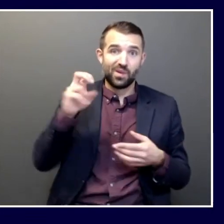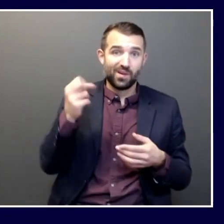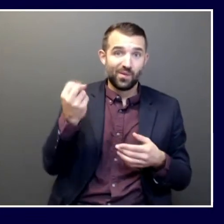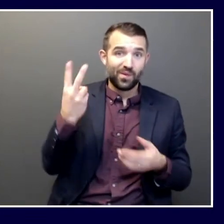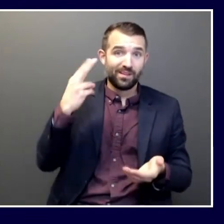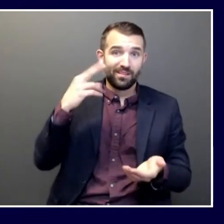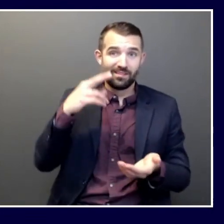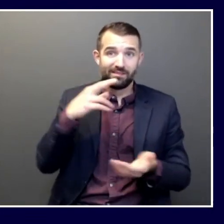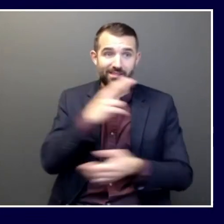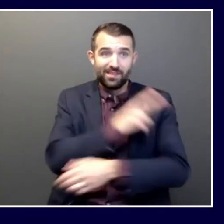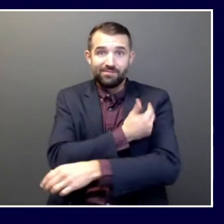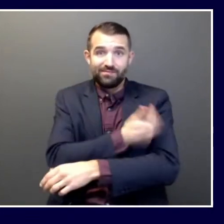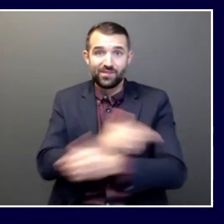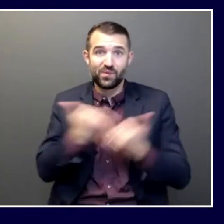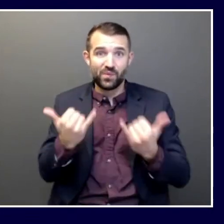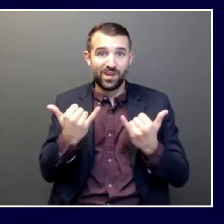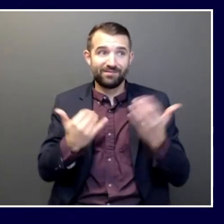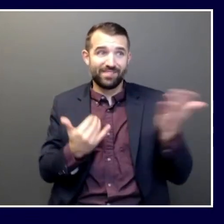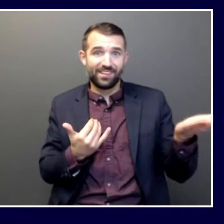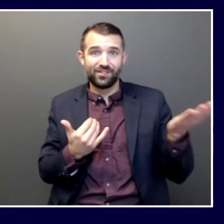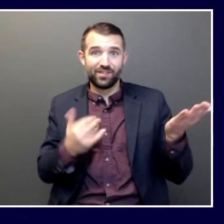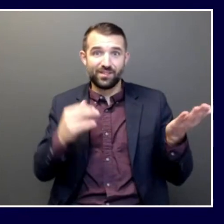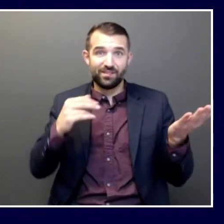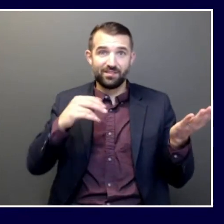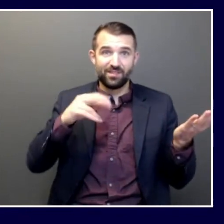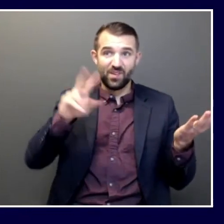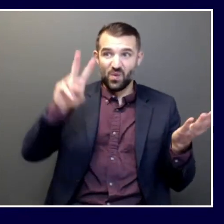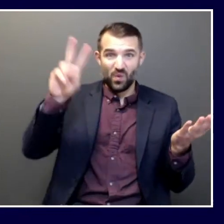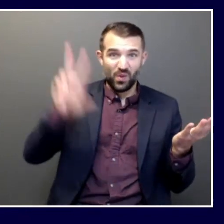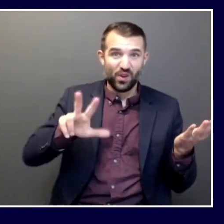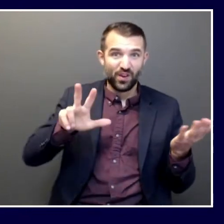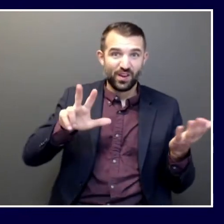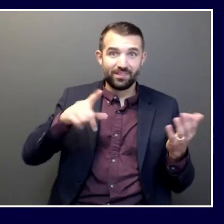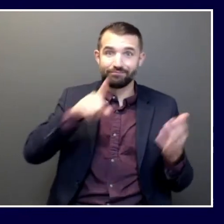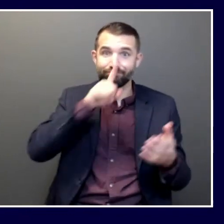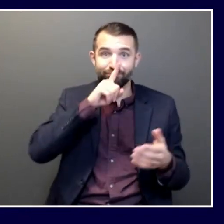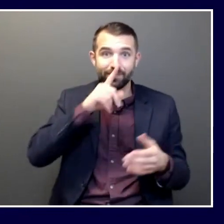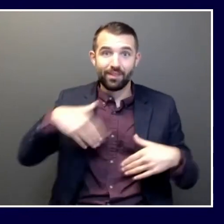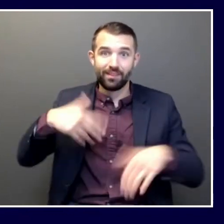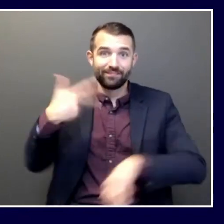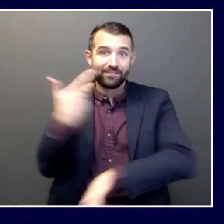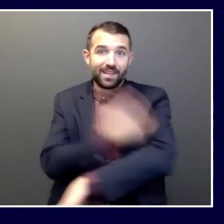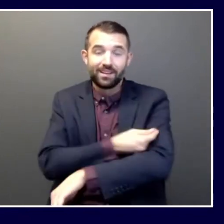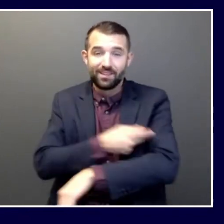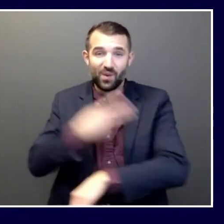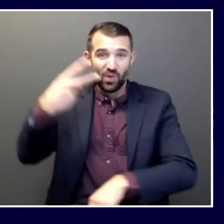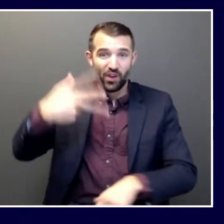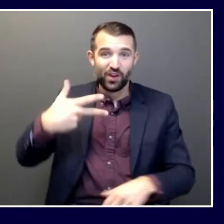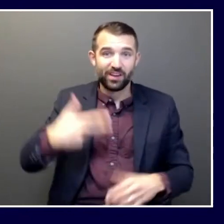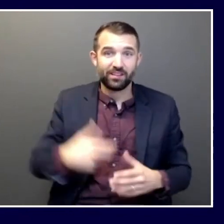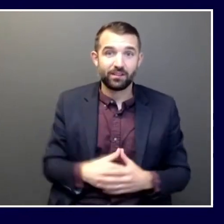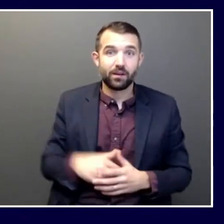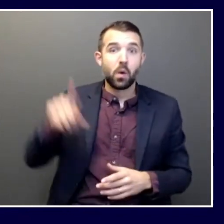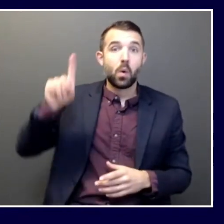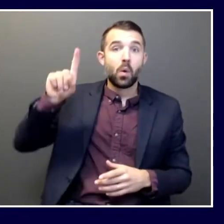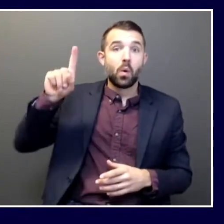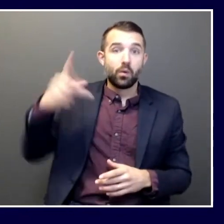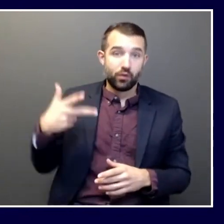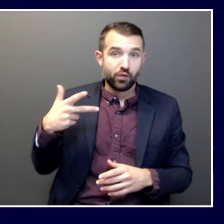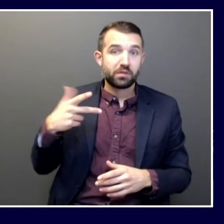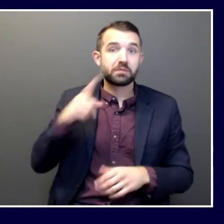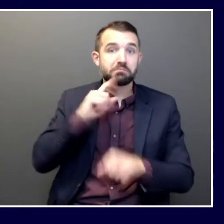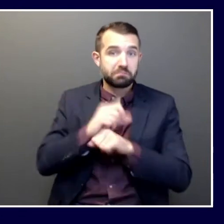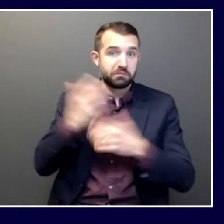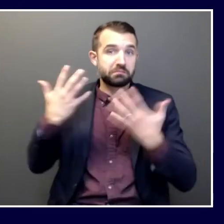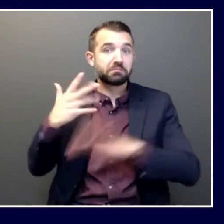are not fully vaccinated. For those who are fully vaccinated, they can still experience a breakthrough case, although it's relatively less